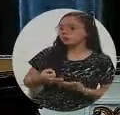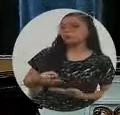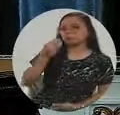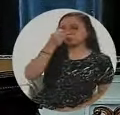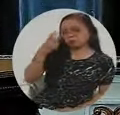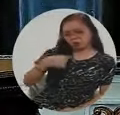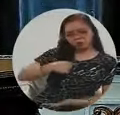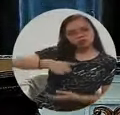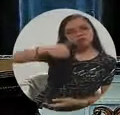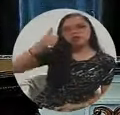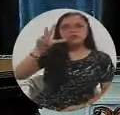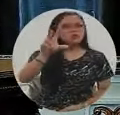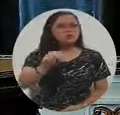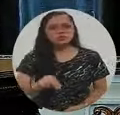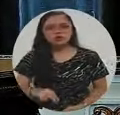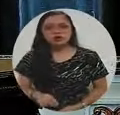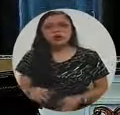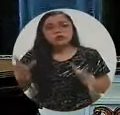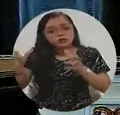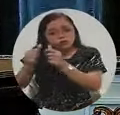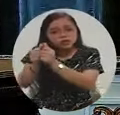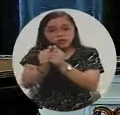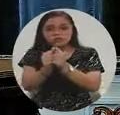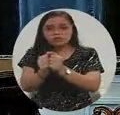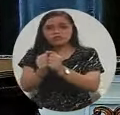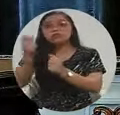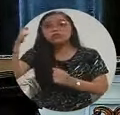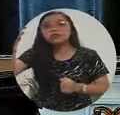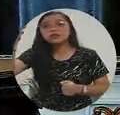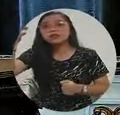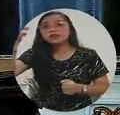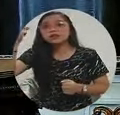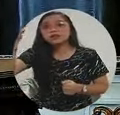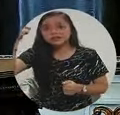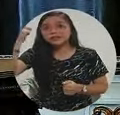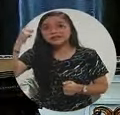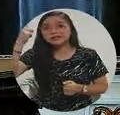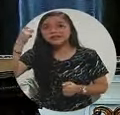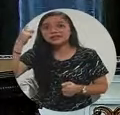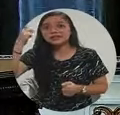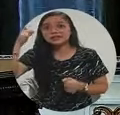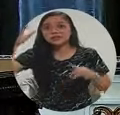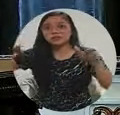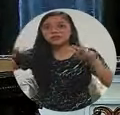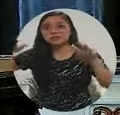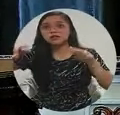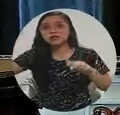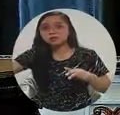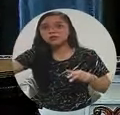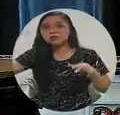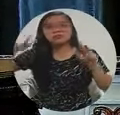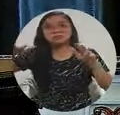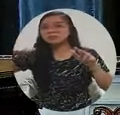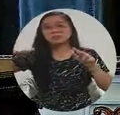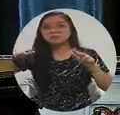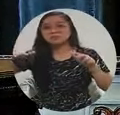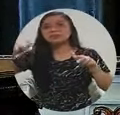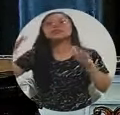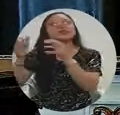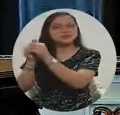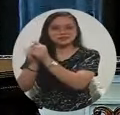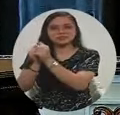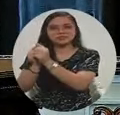Brother Junji and his group and the Brother Marlon, they were in Samar. Brother Marlon, you were in Samar during the time,